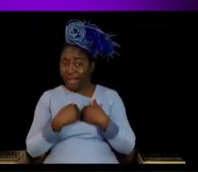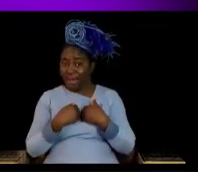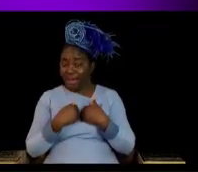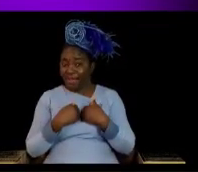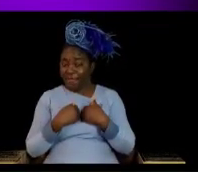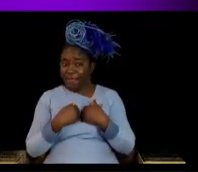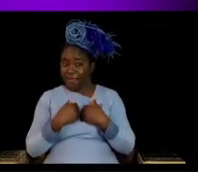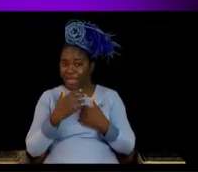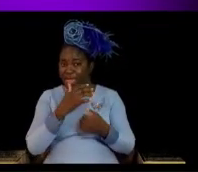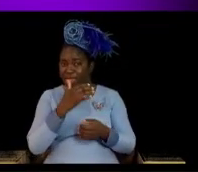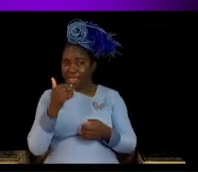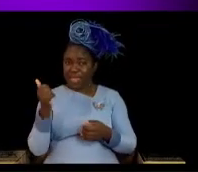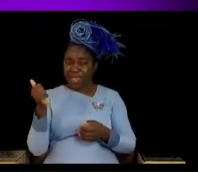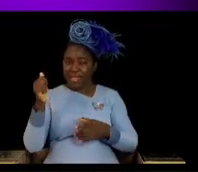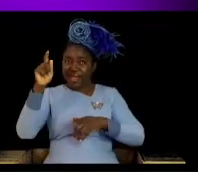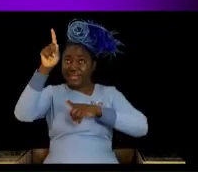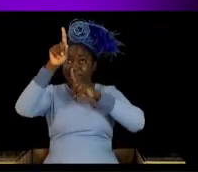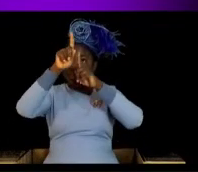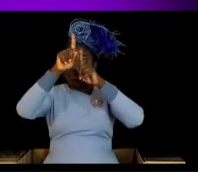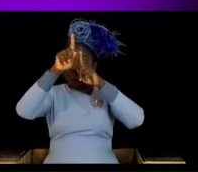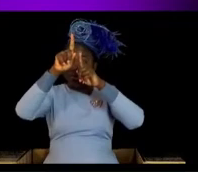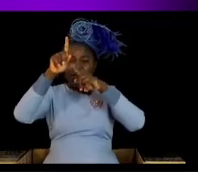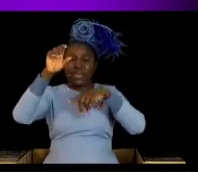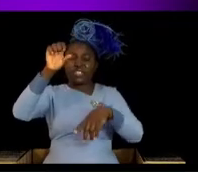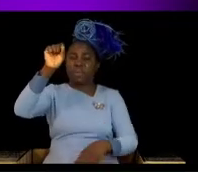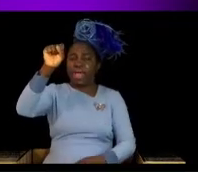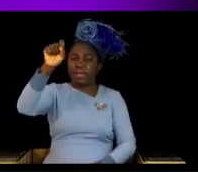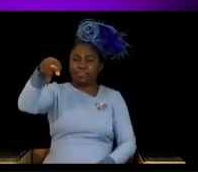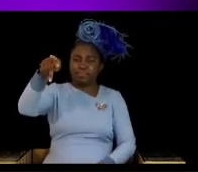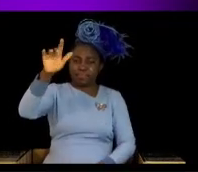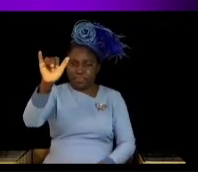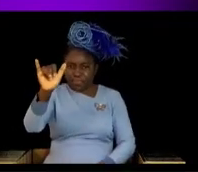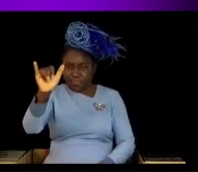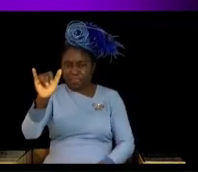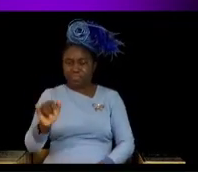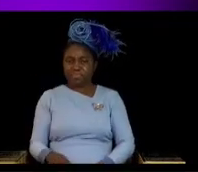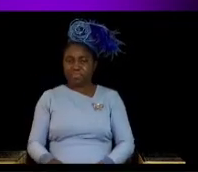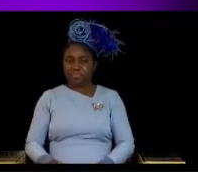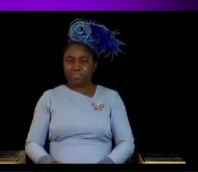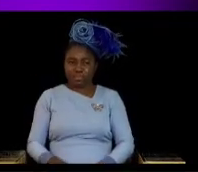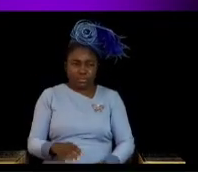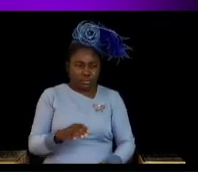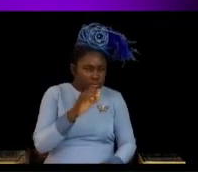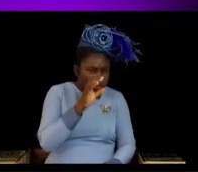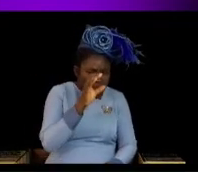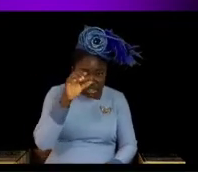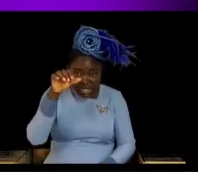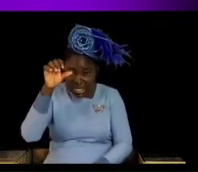spy. That spy has been made available to us,